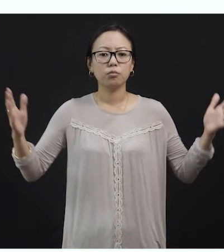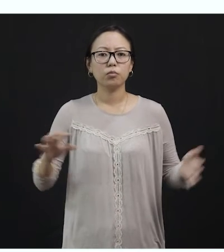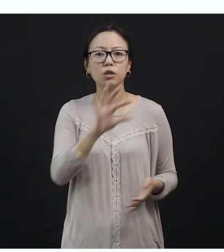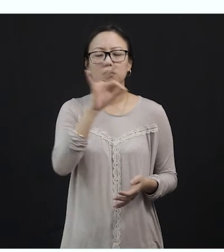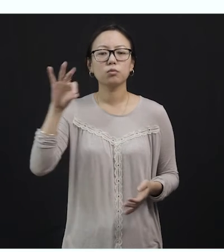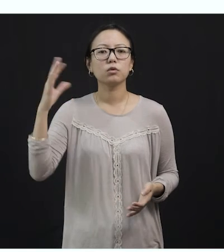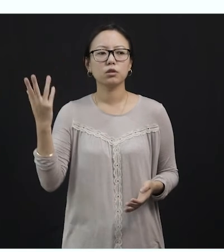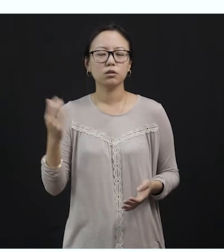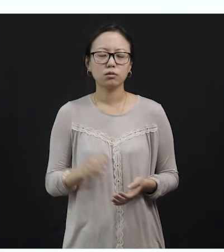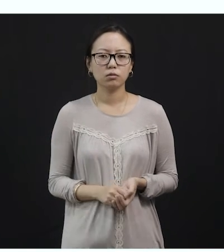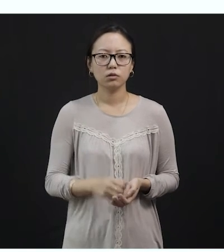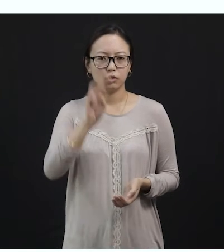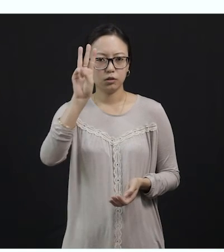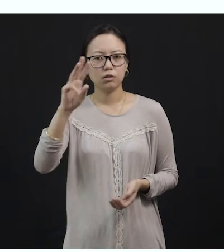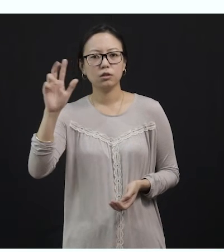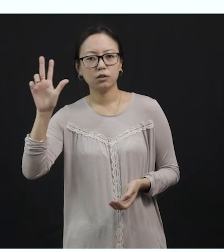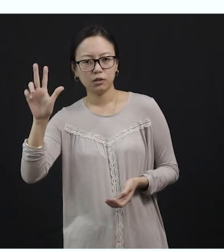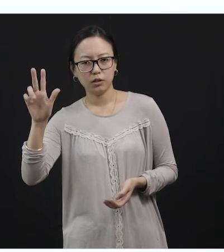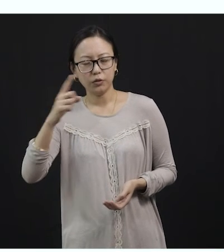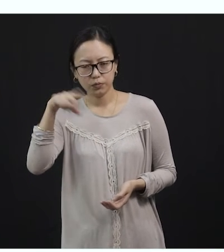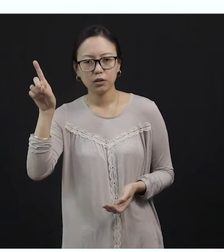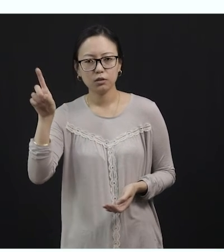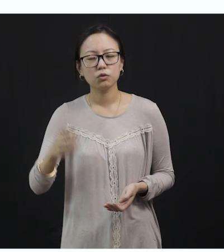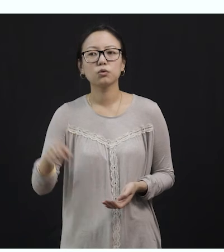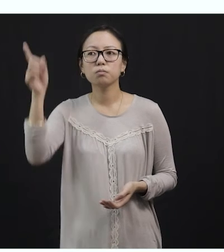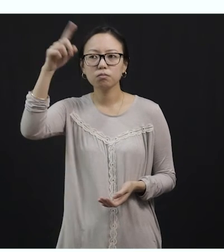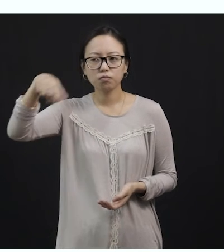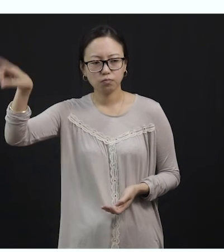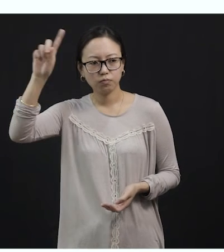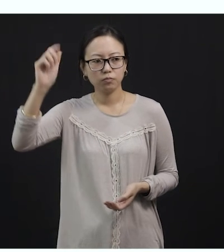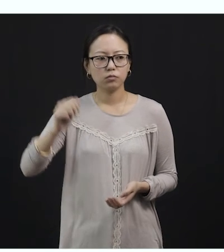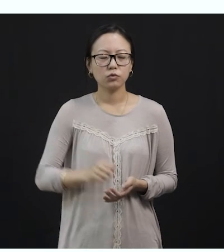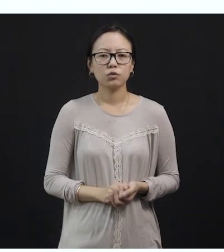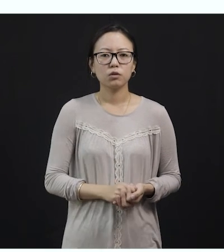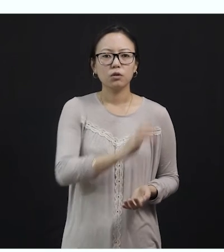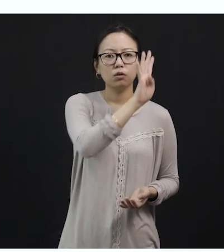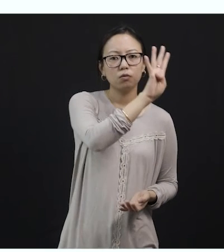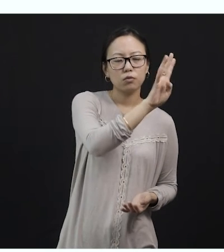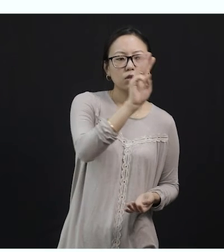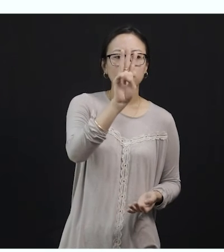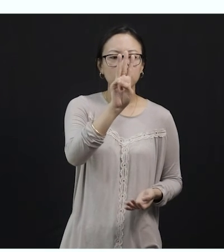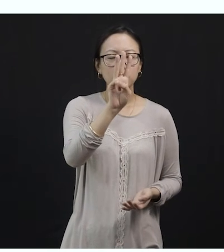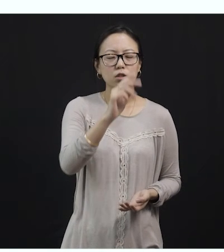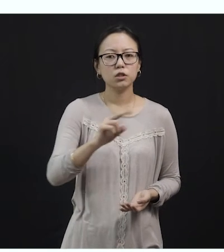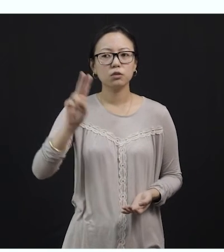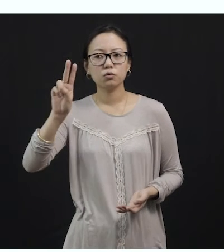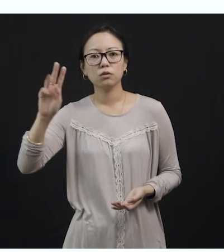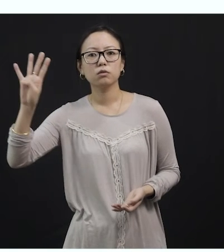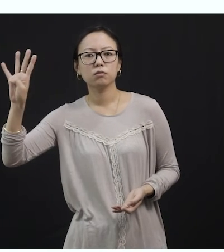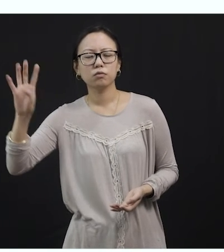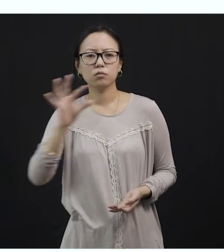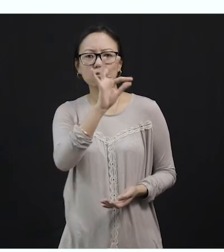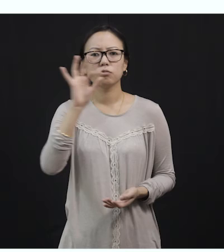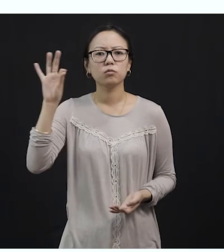the bigger number. Similarly, 43 and 24, we will circle 43 because 43 is